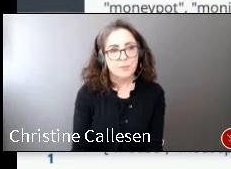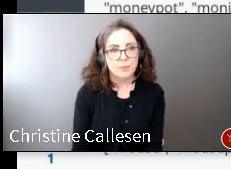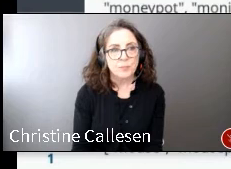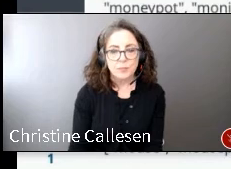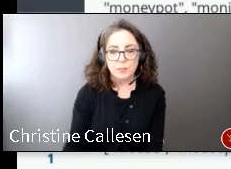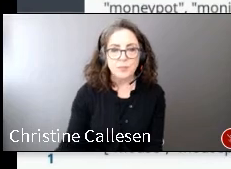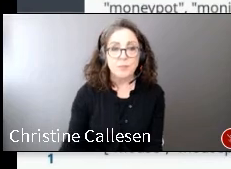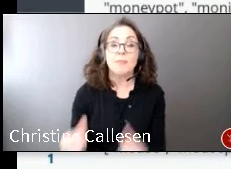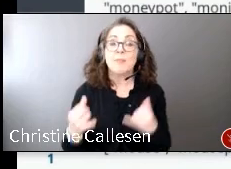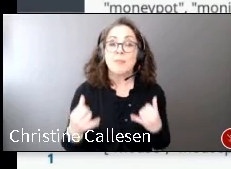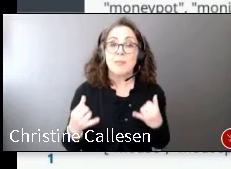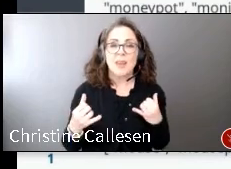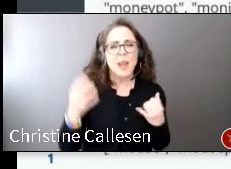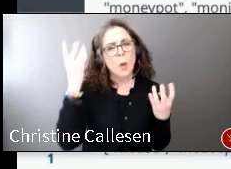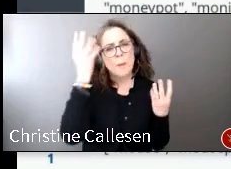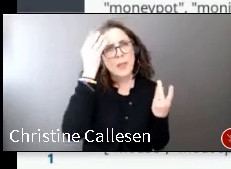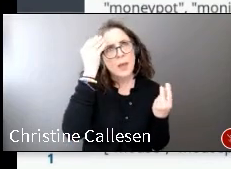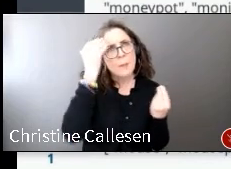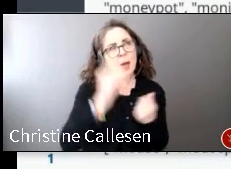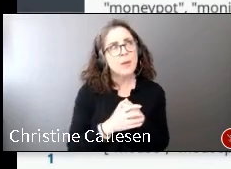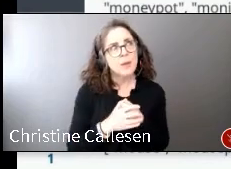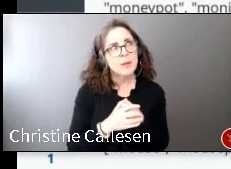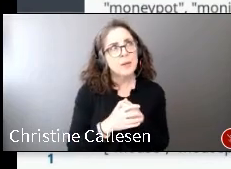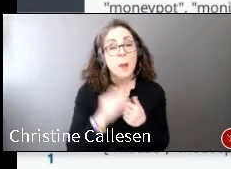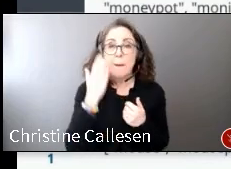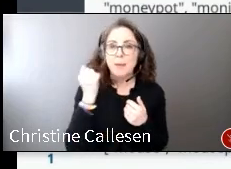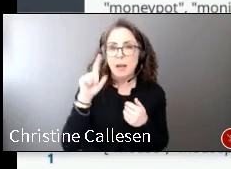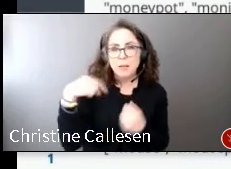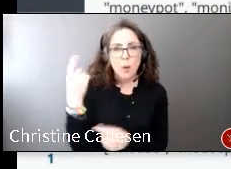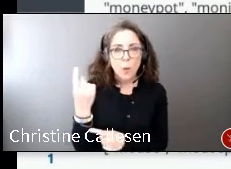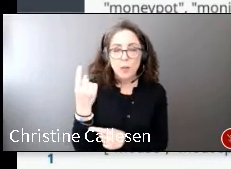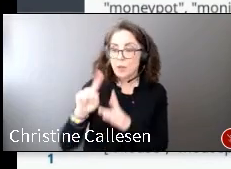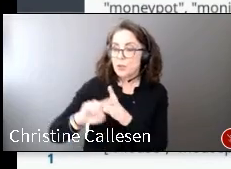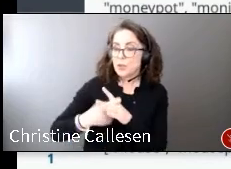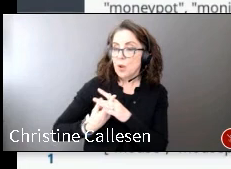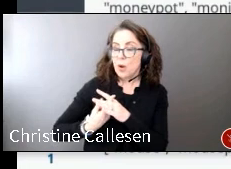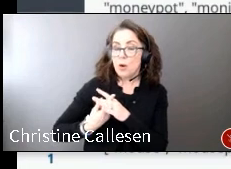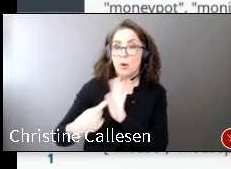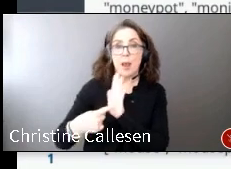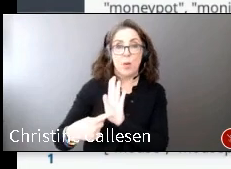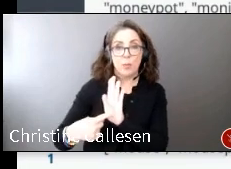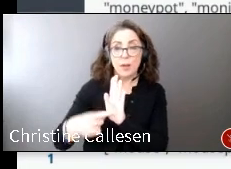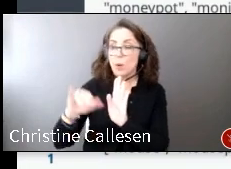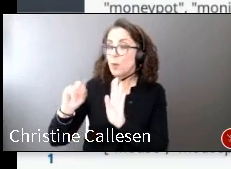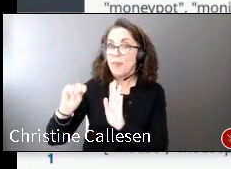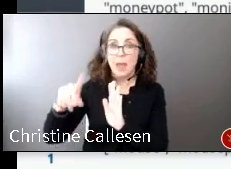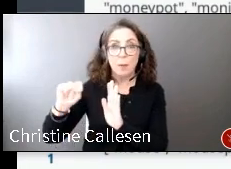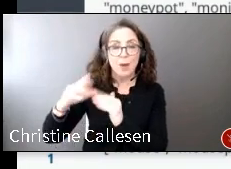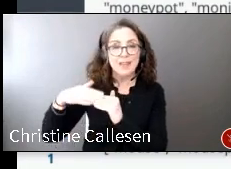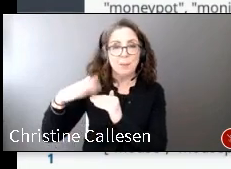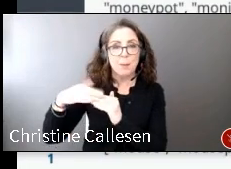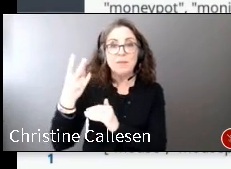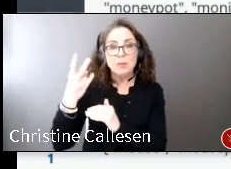And now that I'm thinking about it, because we only start outputting when the input has a minimum of 2